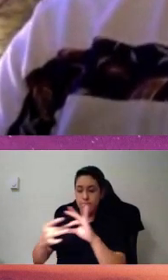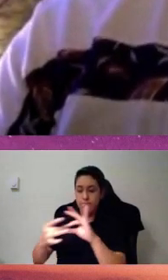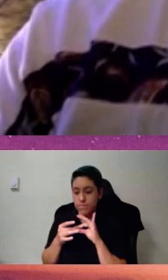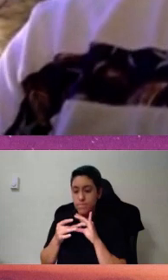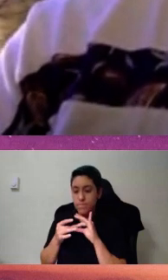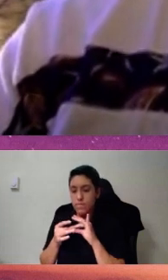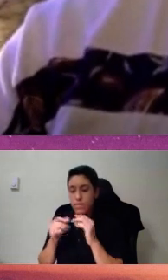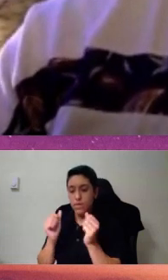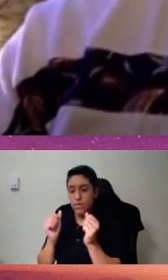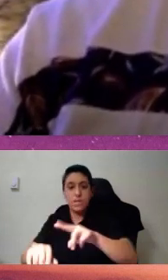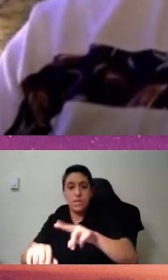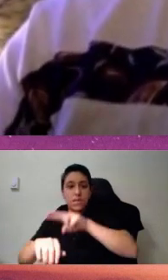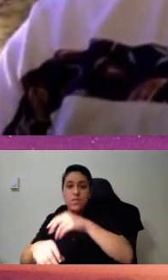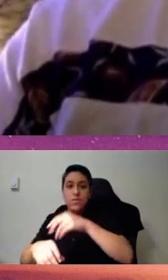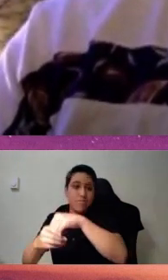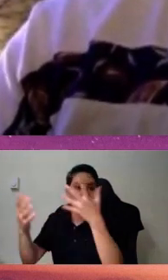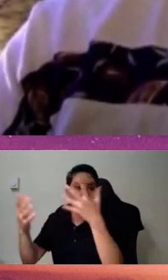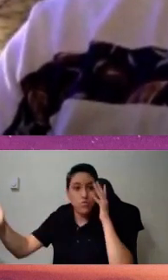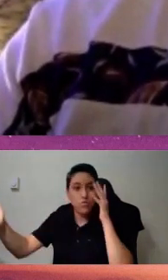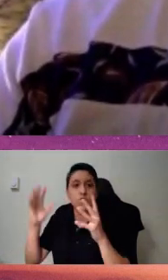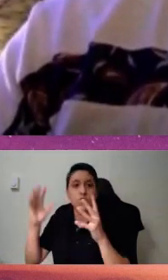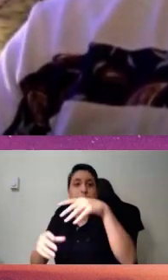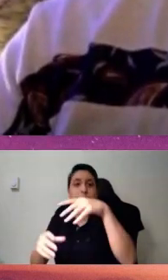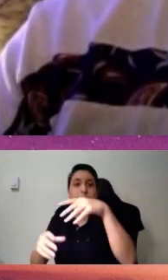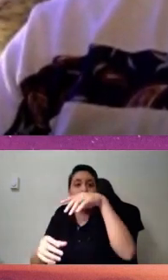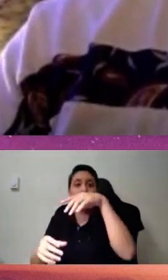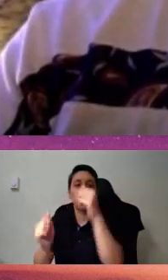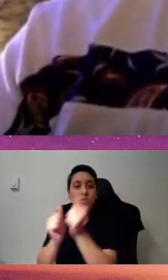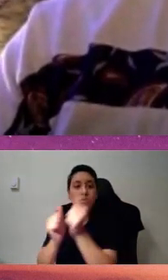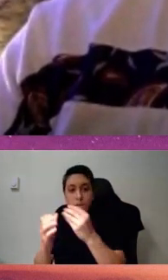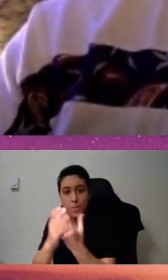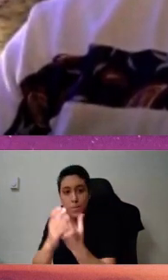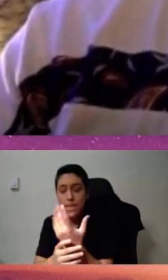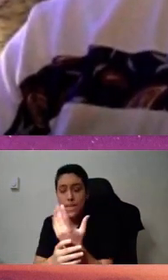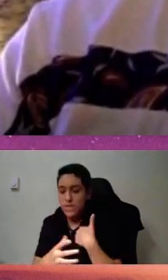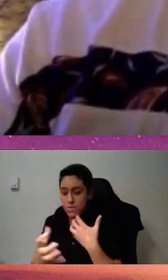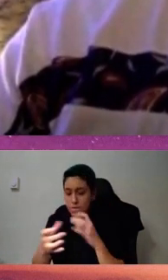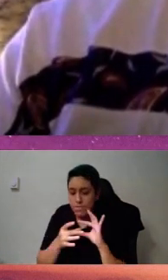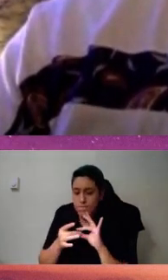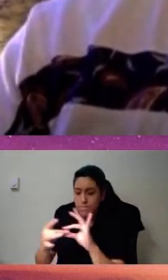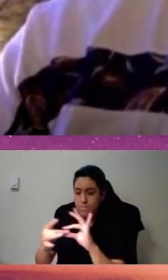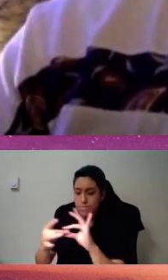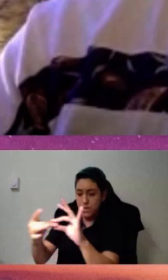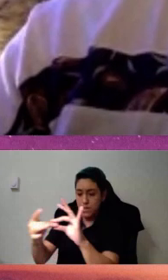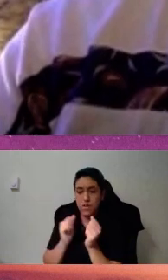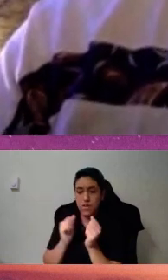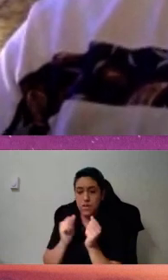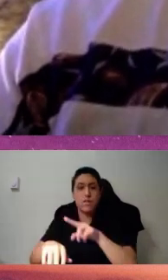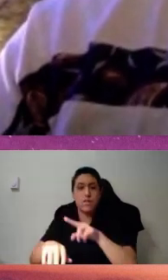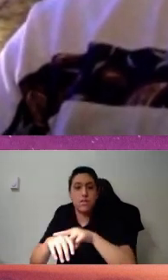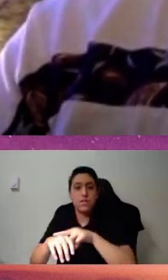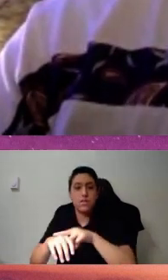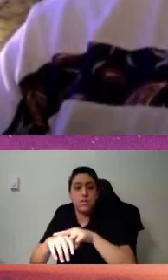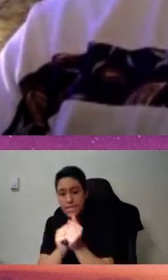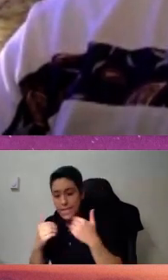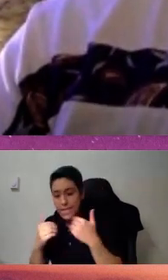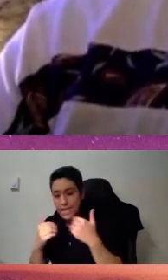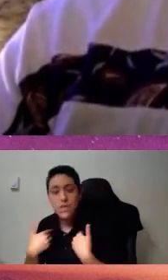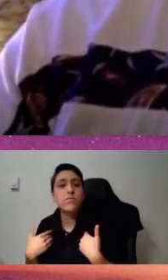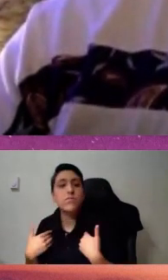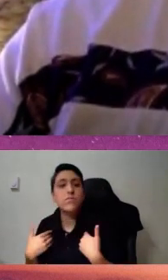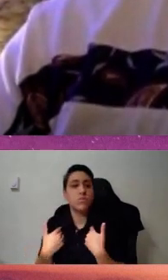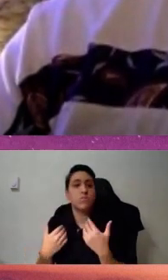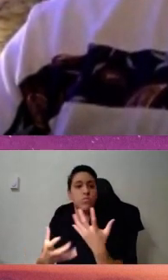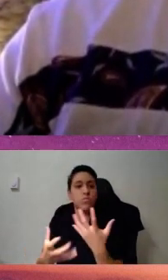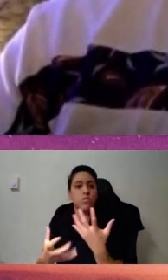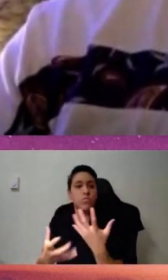by being with those plants, by being with that grass and the nature inhabitants, the animals, and